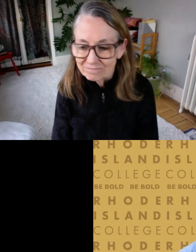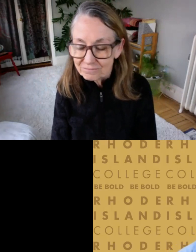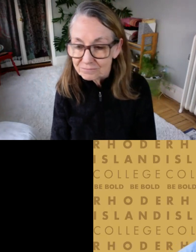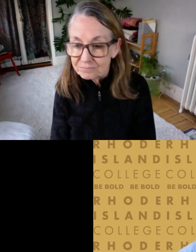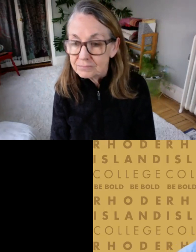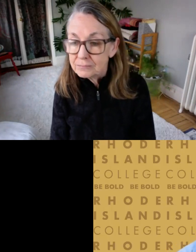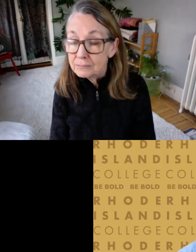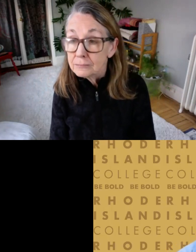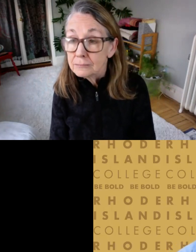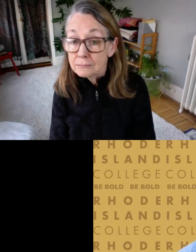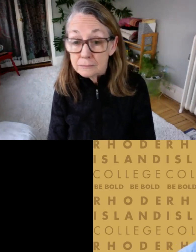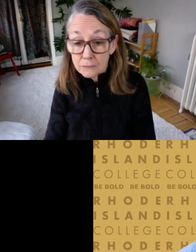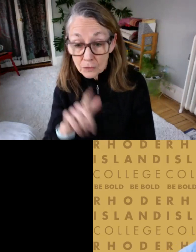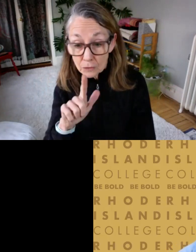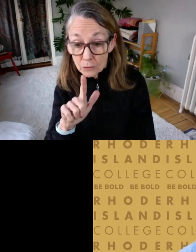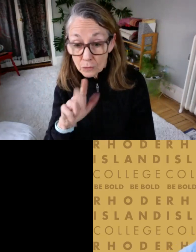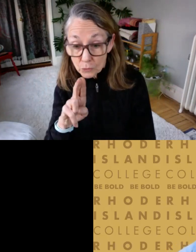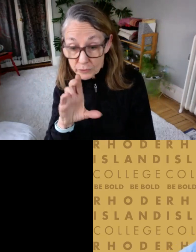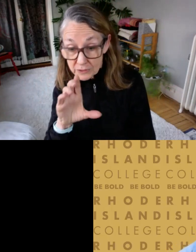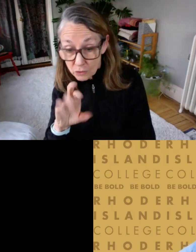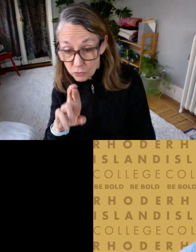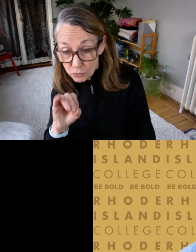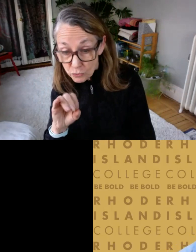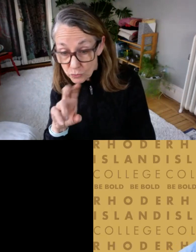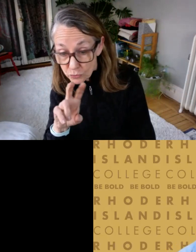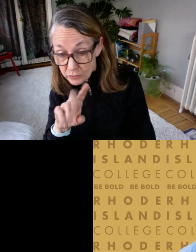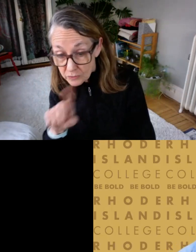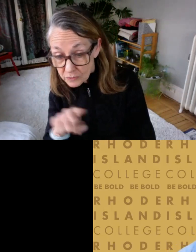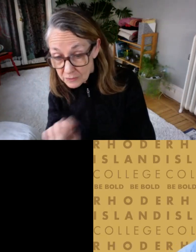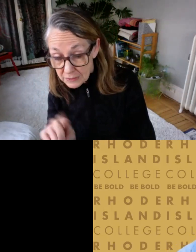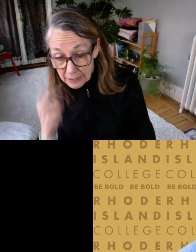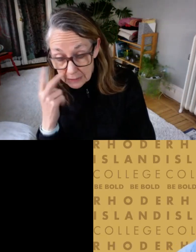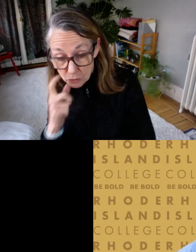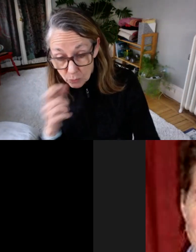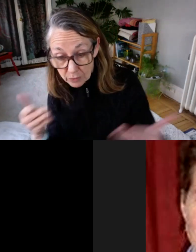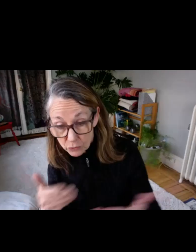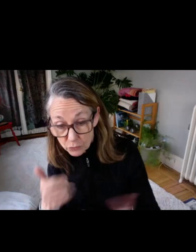the Lucy Cruz that is here. You want to introduce yourself?